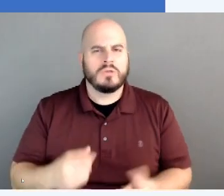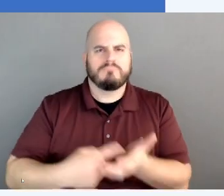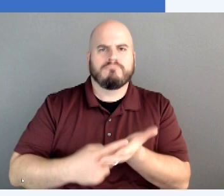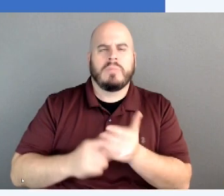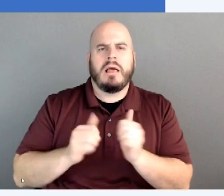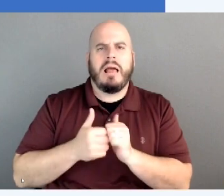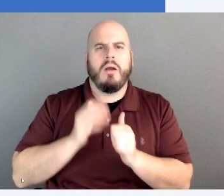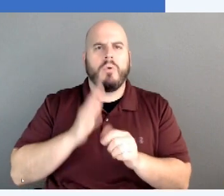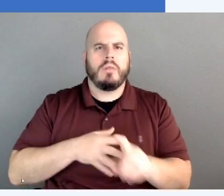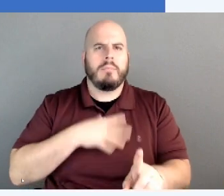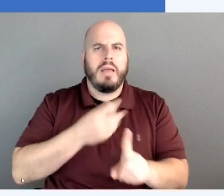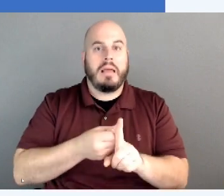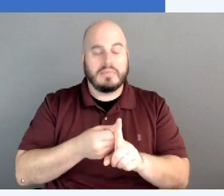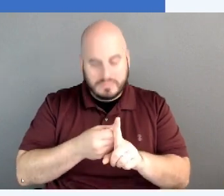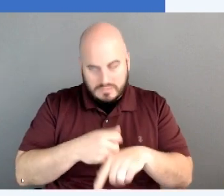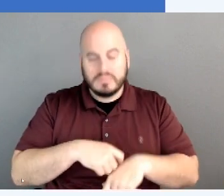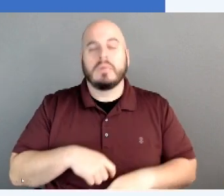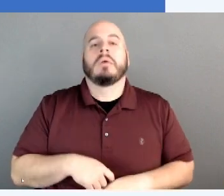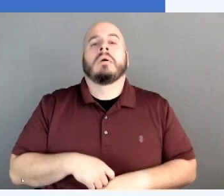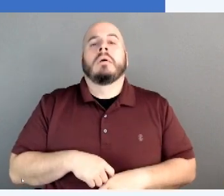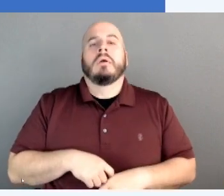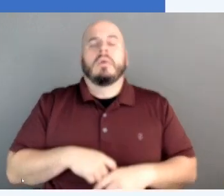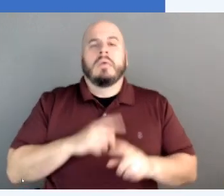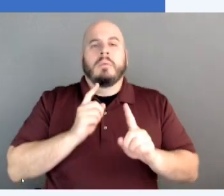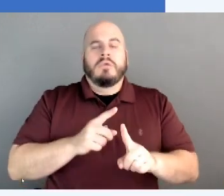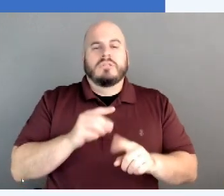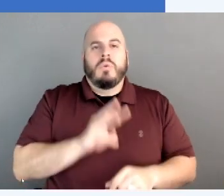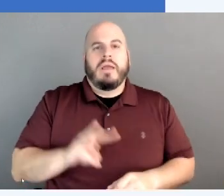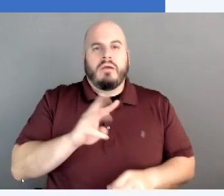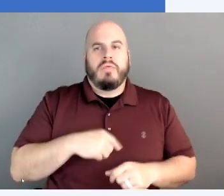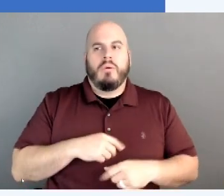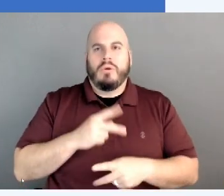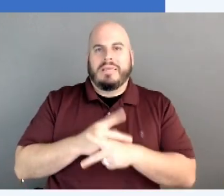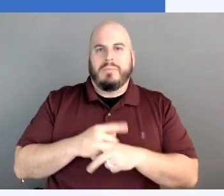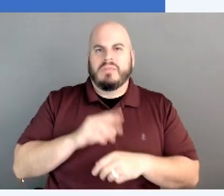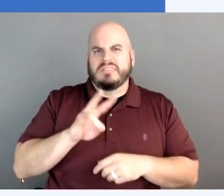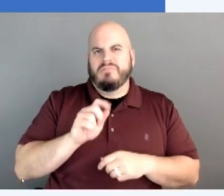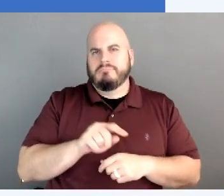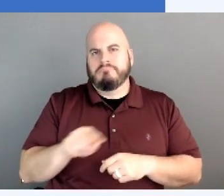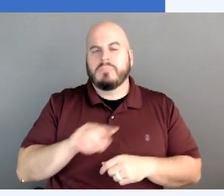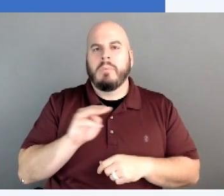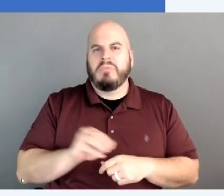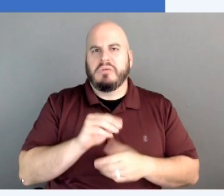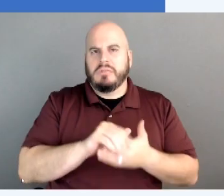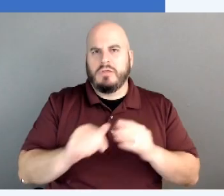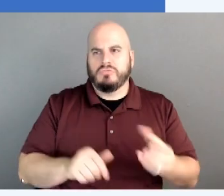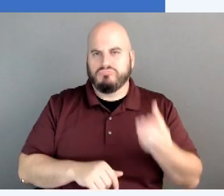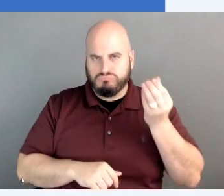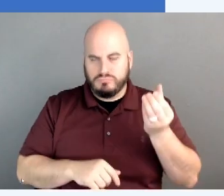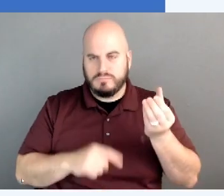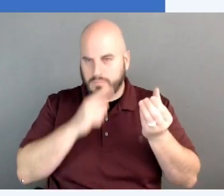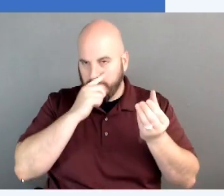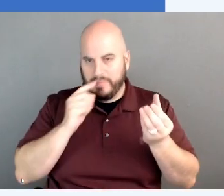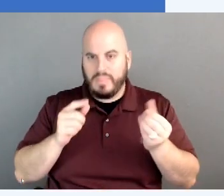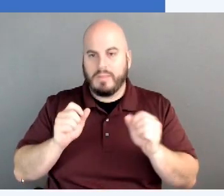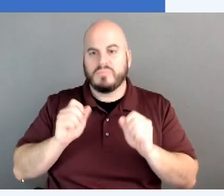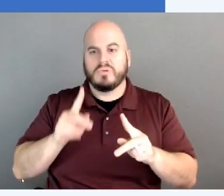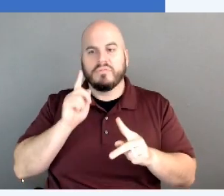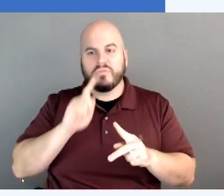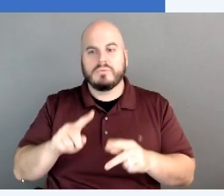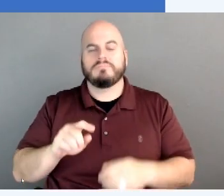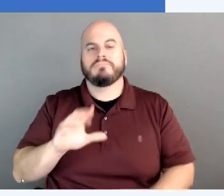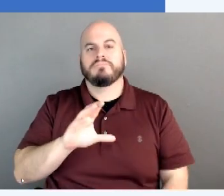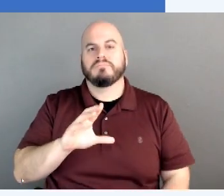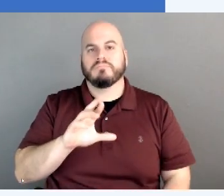with the $7 million that we are keeping as a part of this grant. First, it's going to provide the ability for Creekside Community Village and our